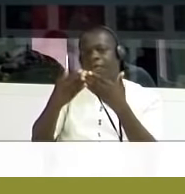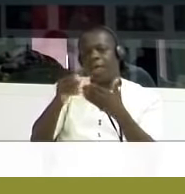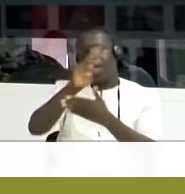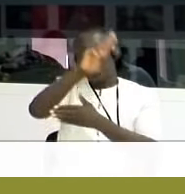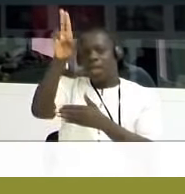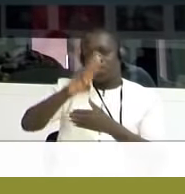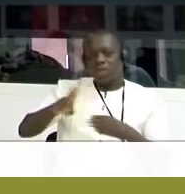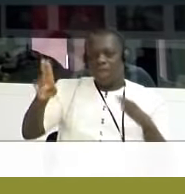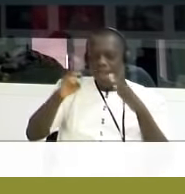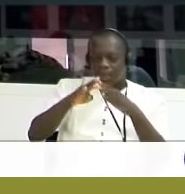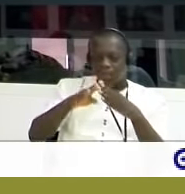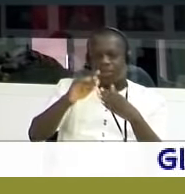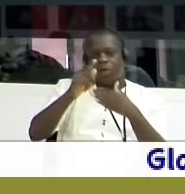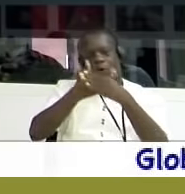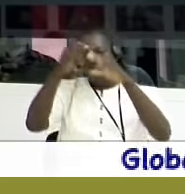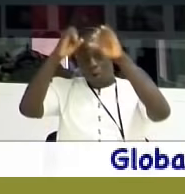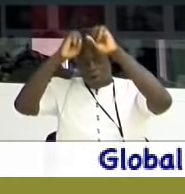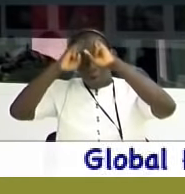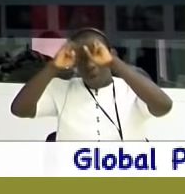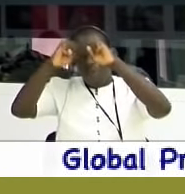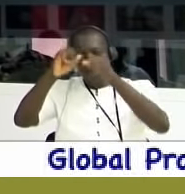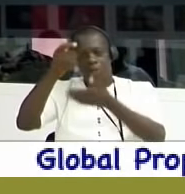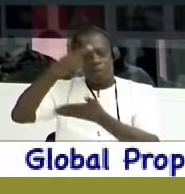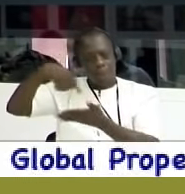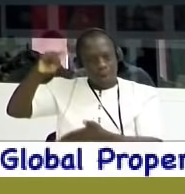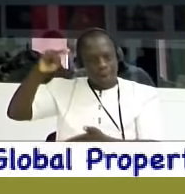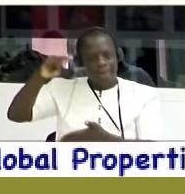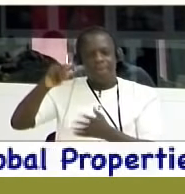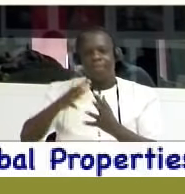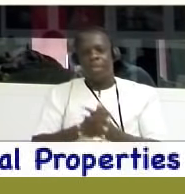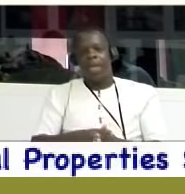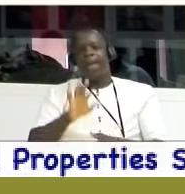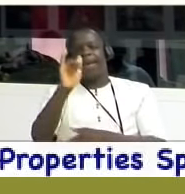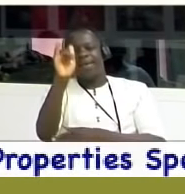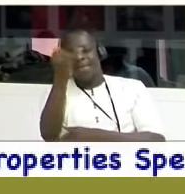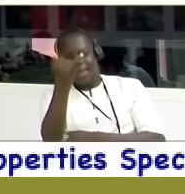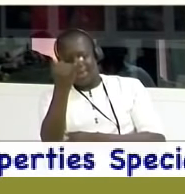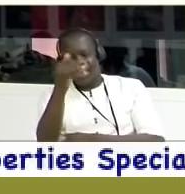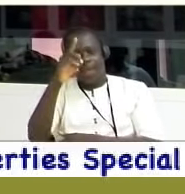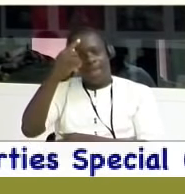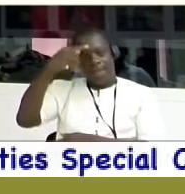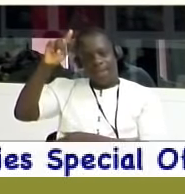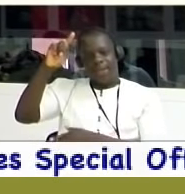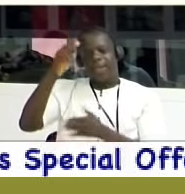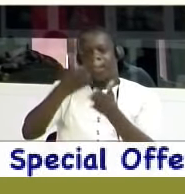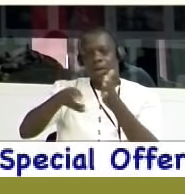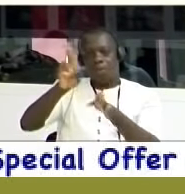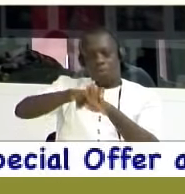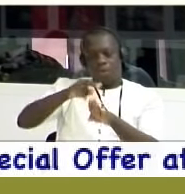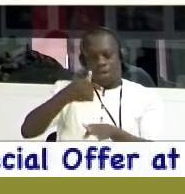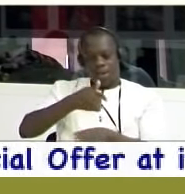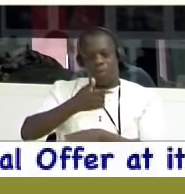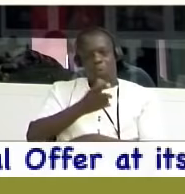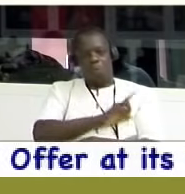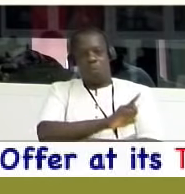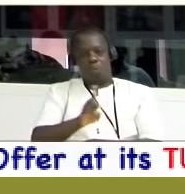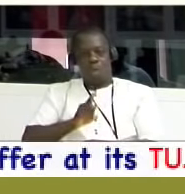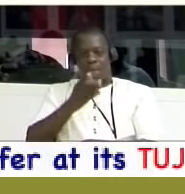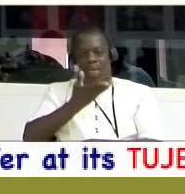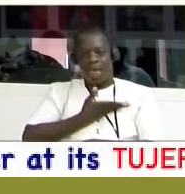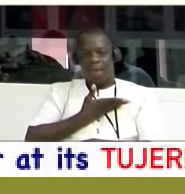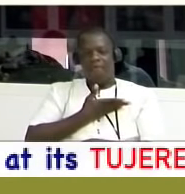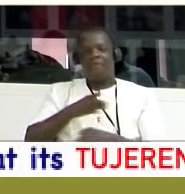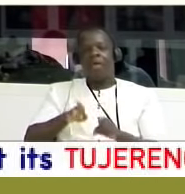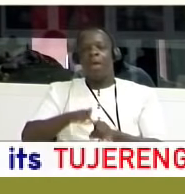the National Assembly, correct? Yes, intelligence reports, we have the police CIU, Criminal Intelligence